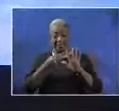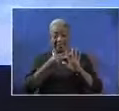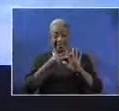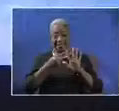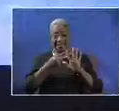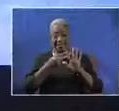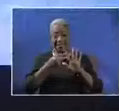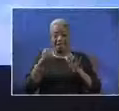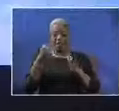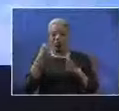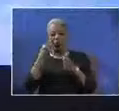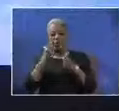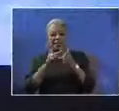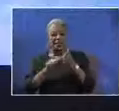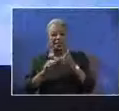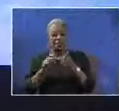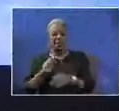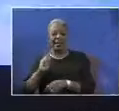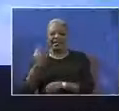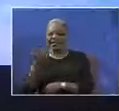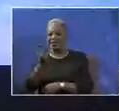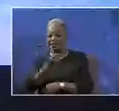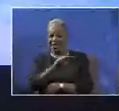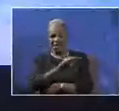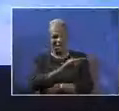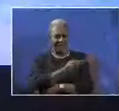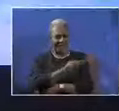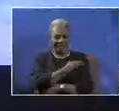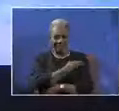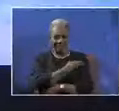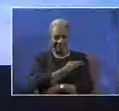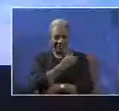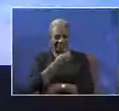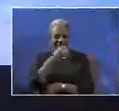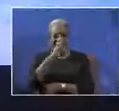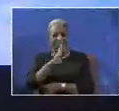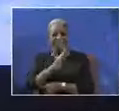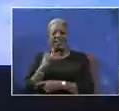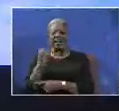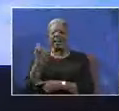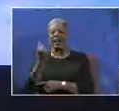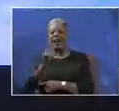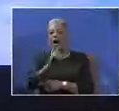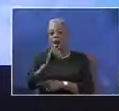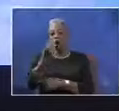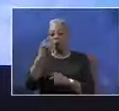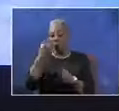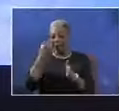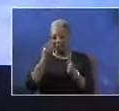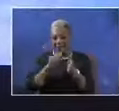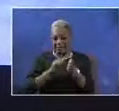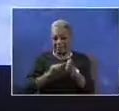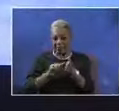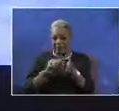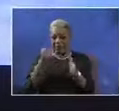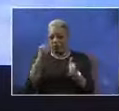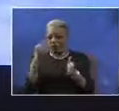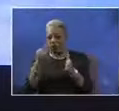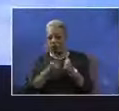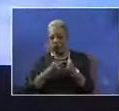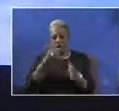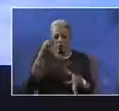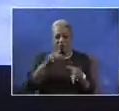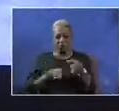us. When God's getting ready to take you to another level, God always inspects you to see if you are ready for